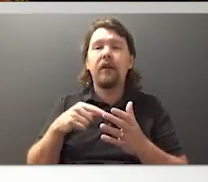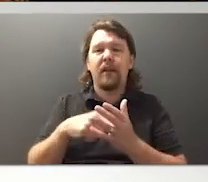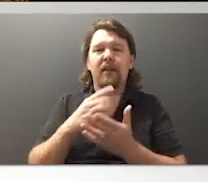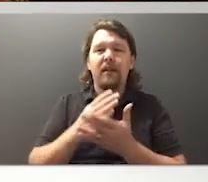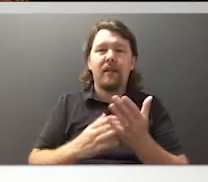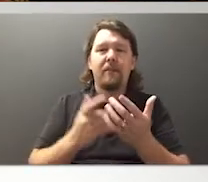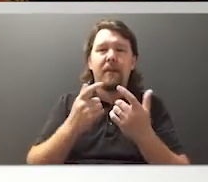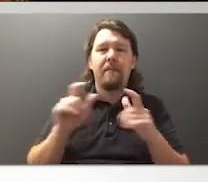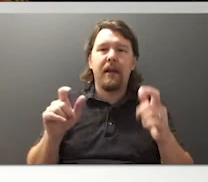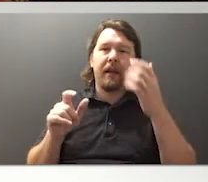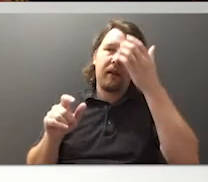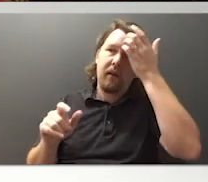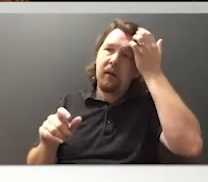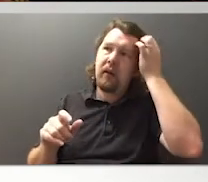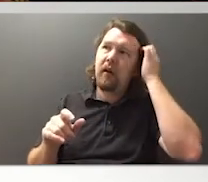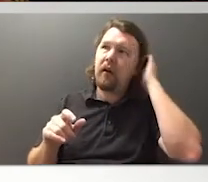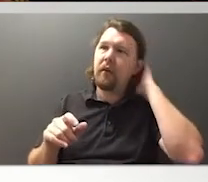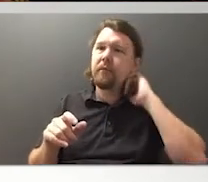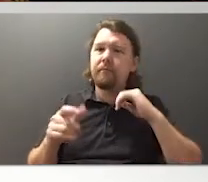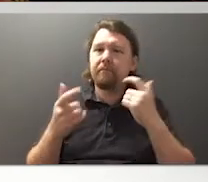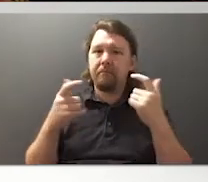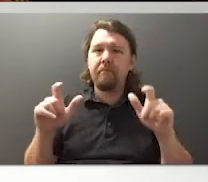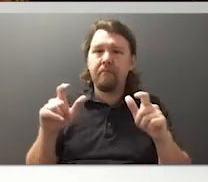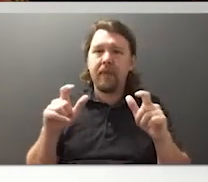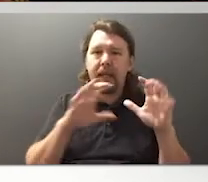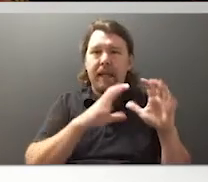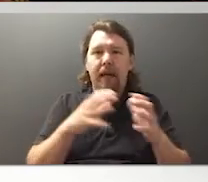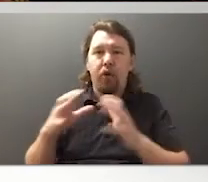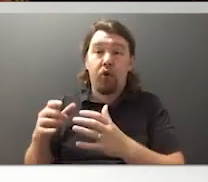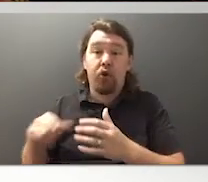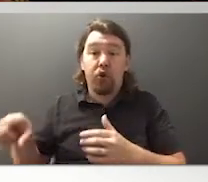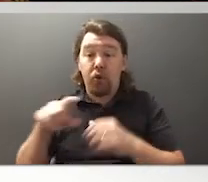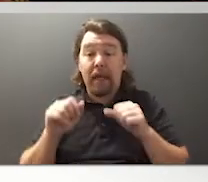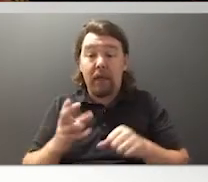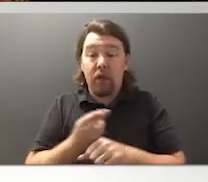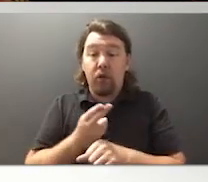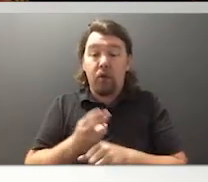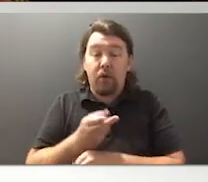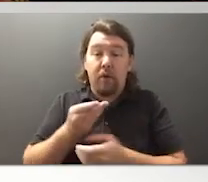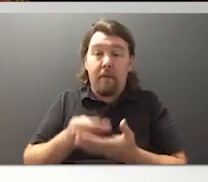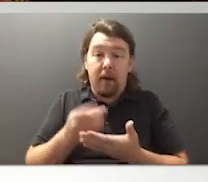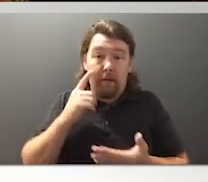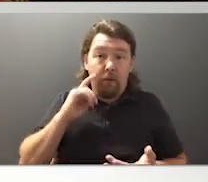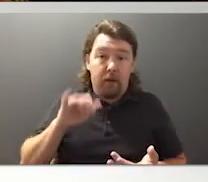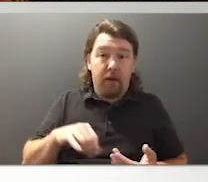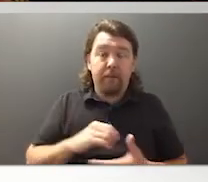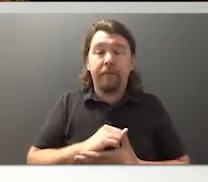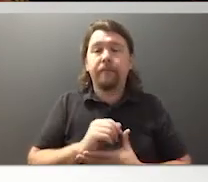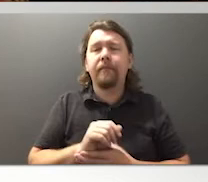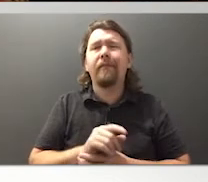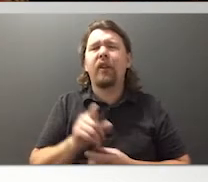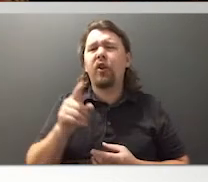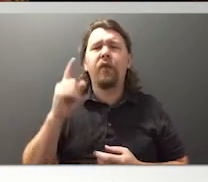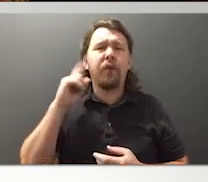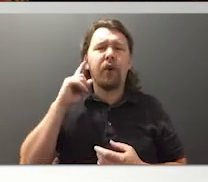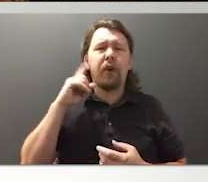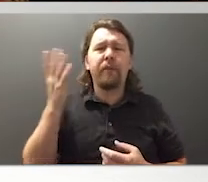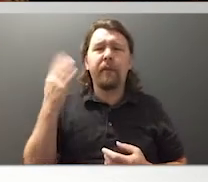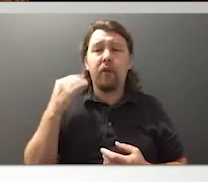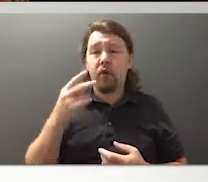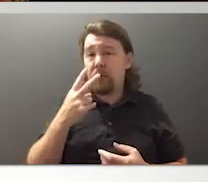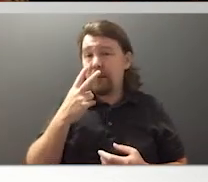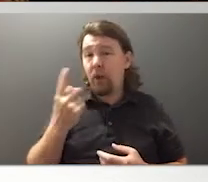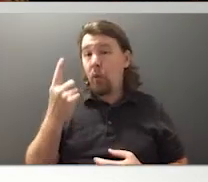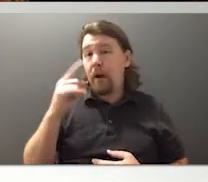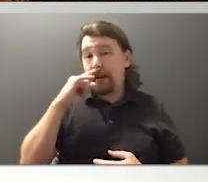big categories that you can use the funding for. You know, there's a saying out there, I'm sure you've heard it, if you've seen one child with